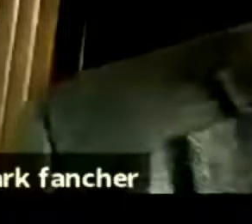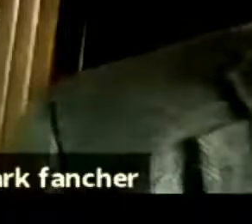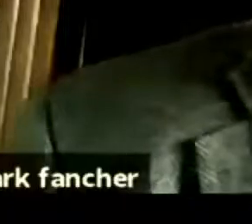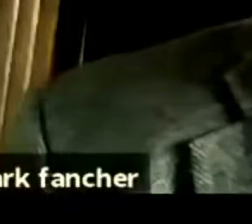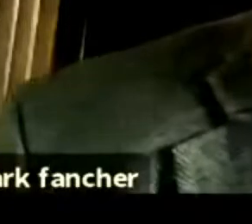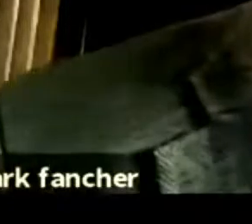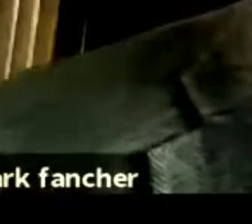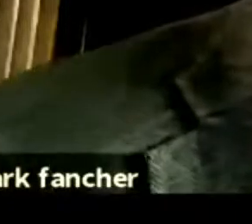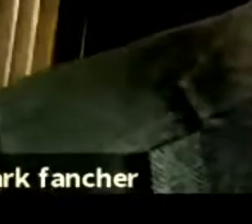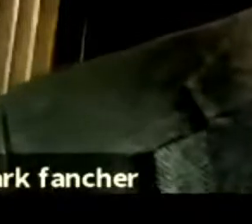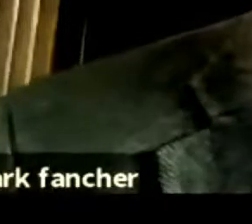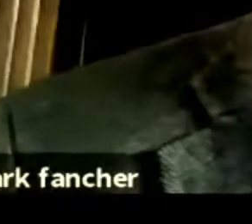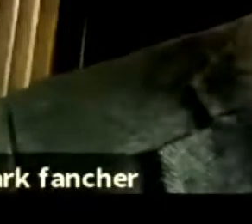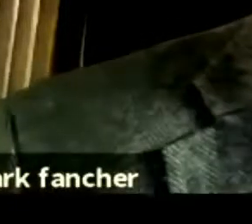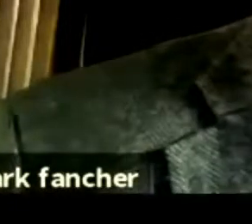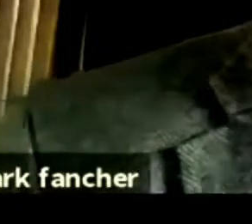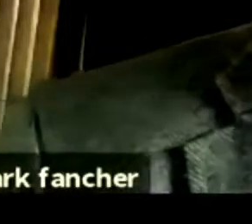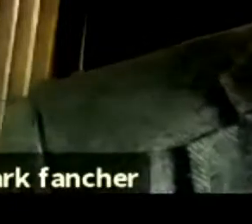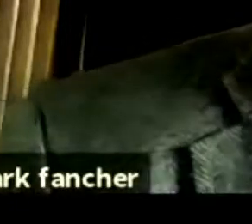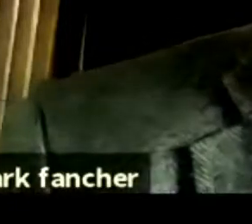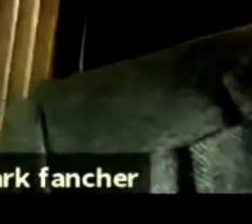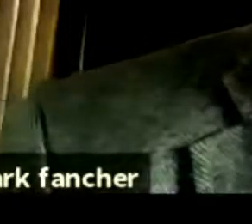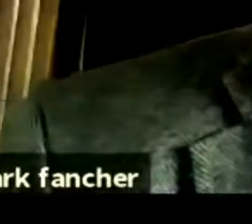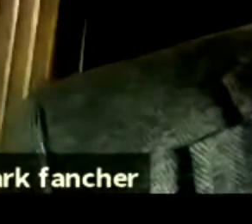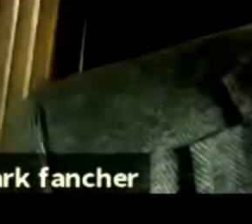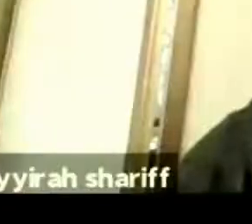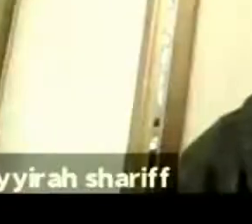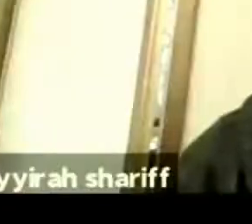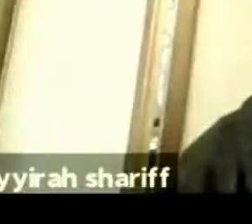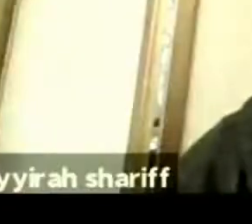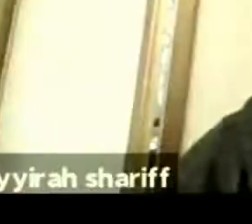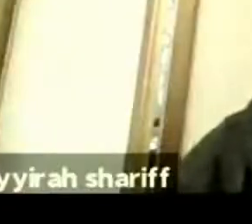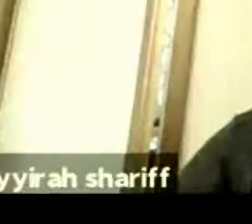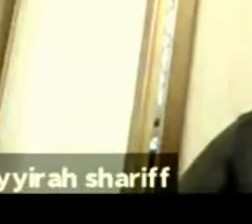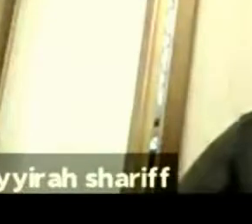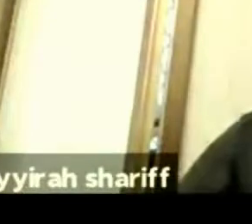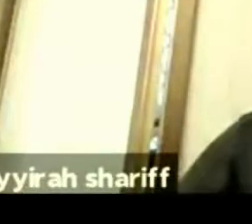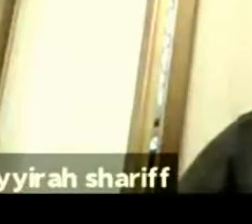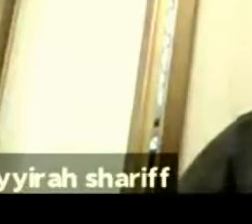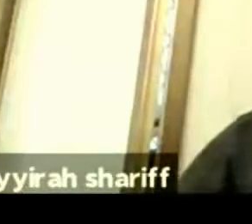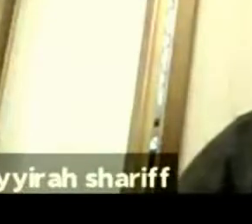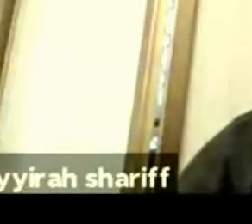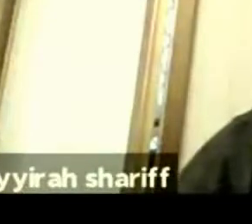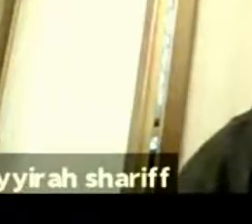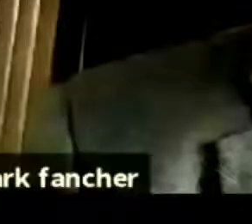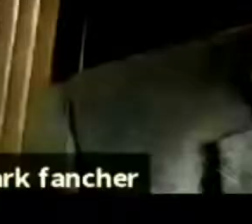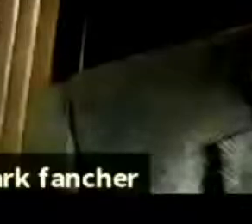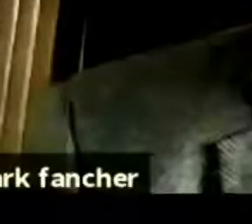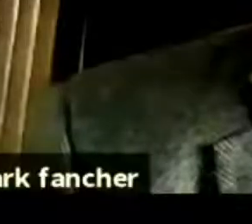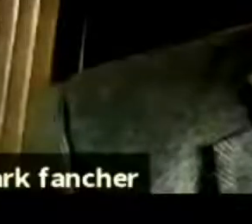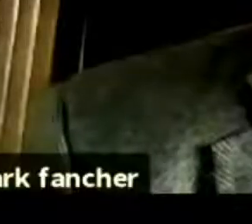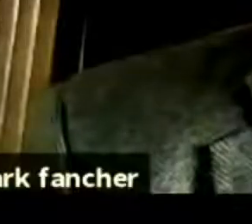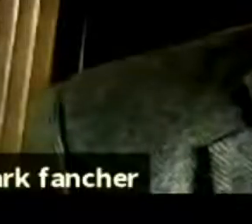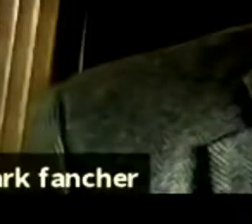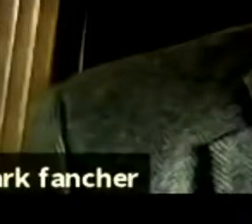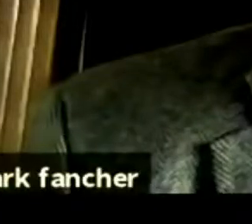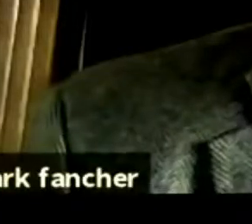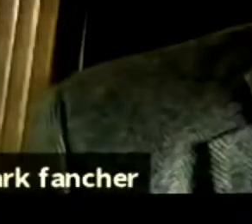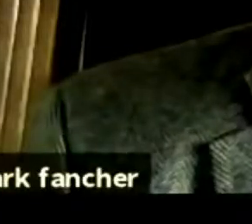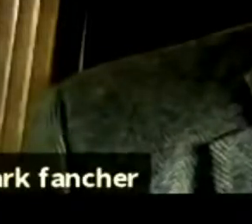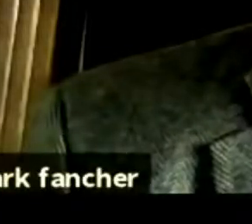the municipality of your residence. I live in Flint, Michigan. And how long have you resided